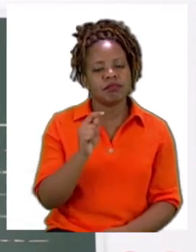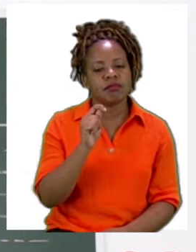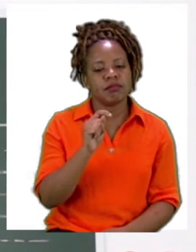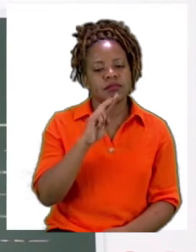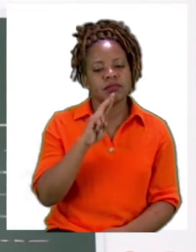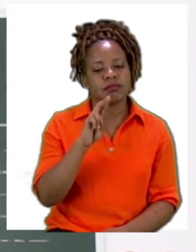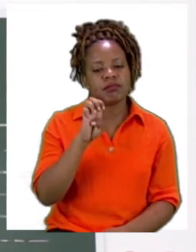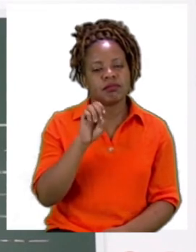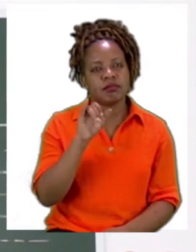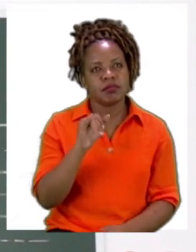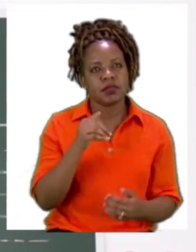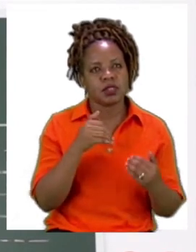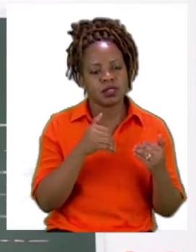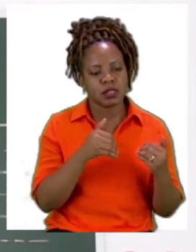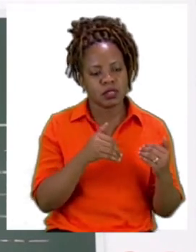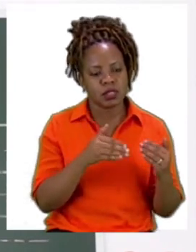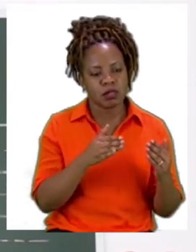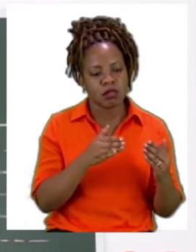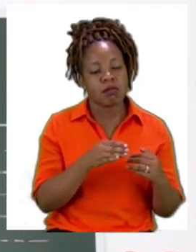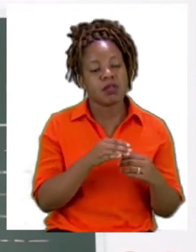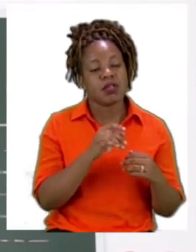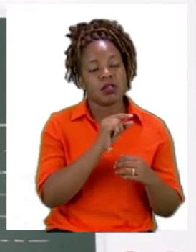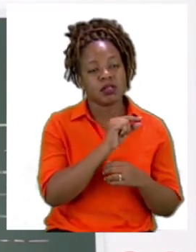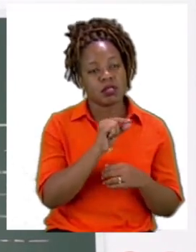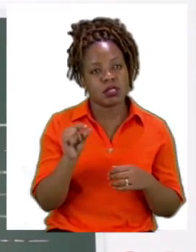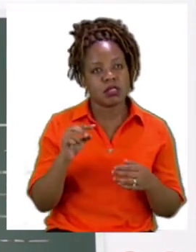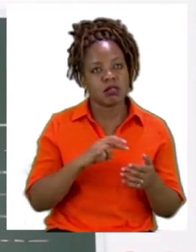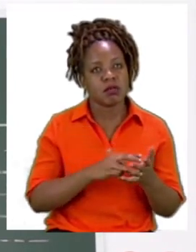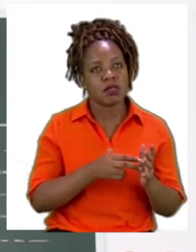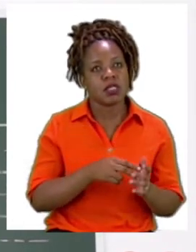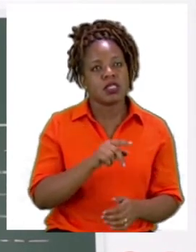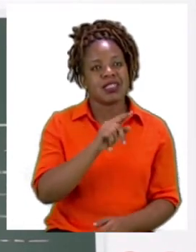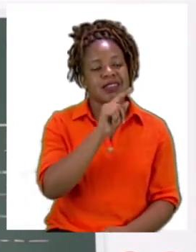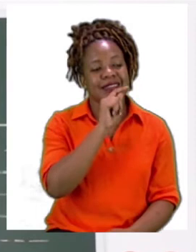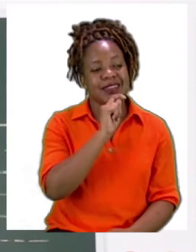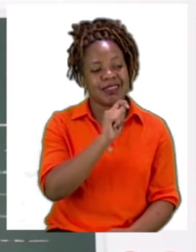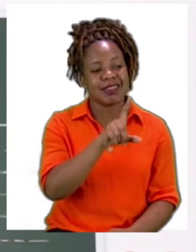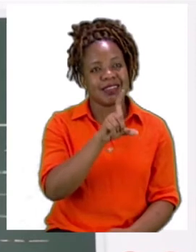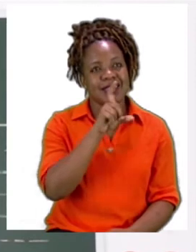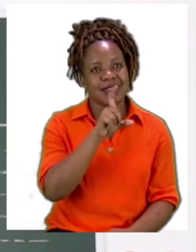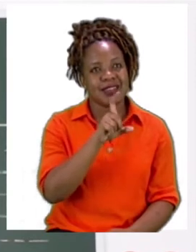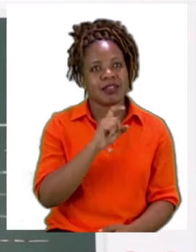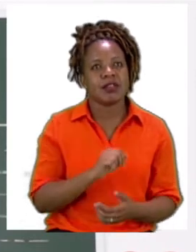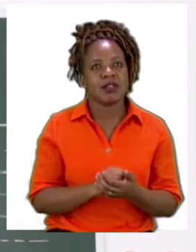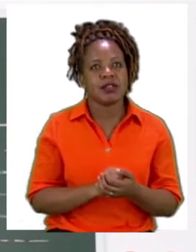the sentence. So it is capital letter T. And then we say they,